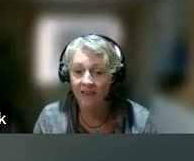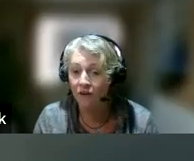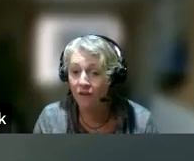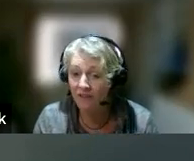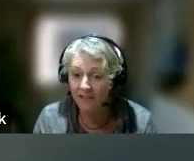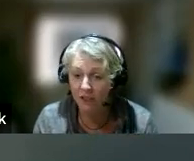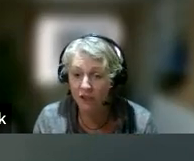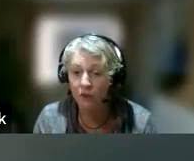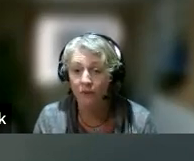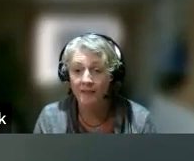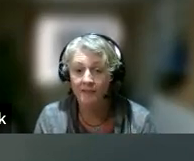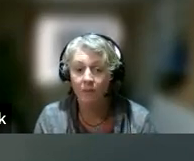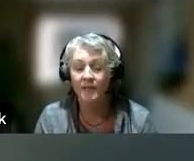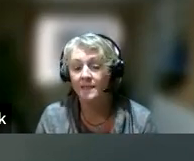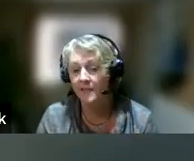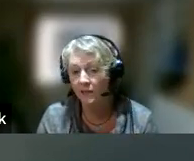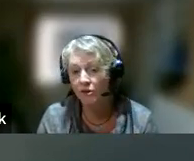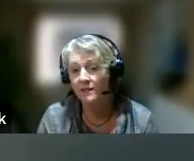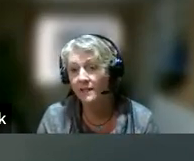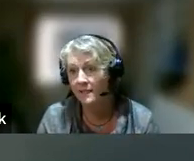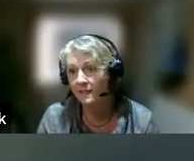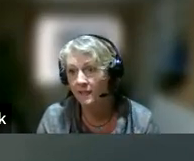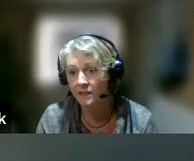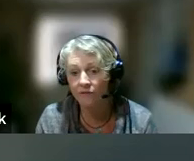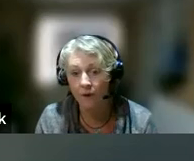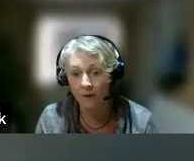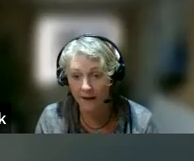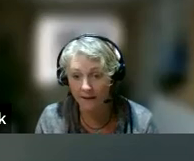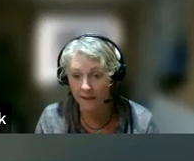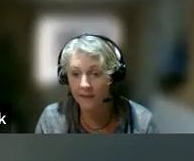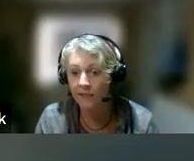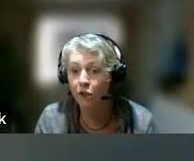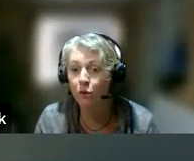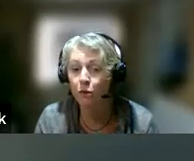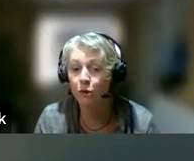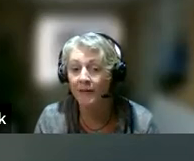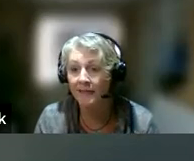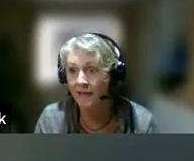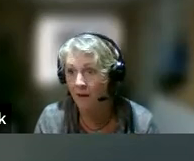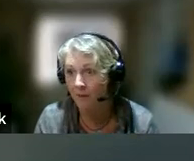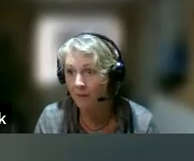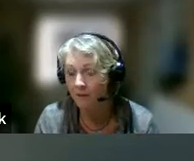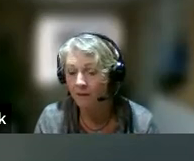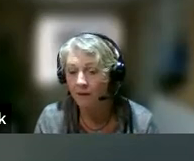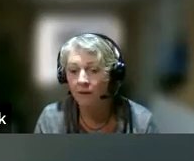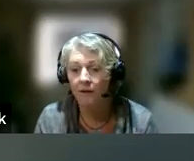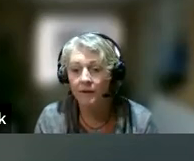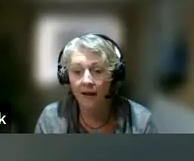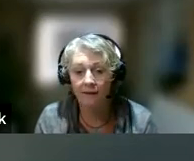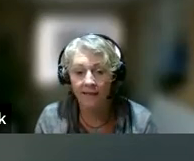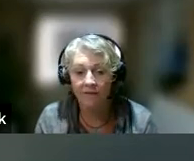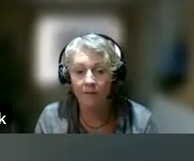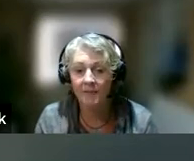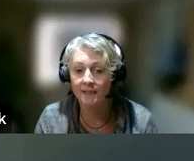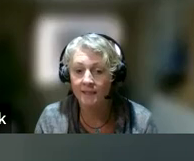obvious ethical thing to do when someone is dangerously disconnected from reality is to treat them,